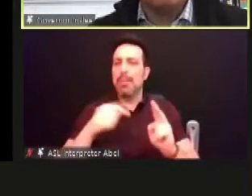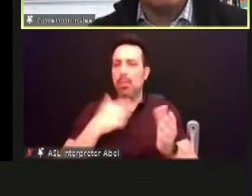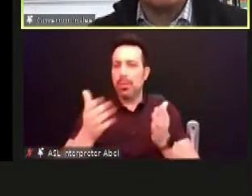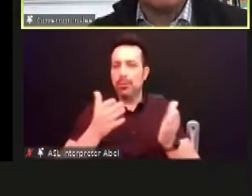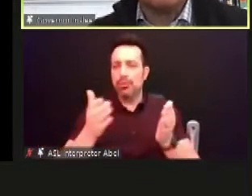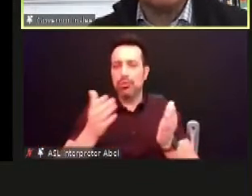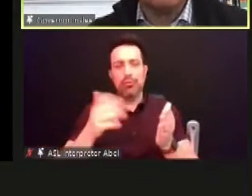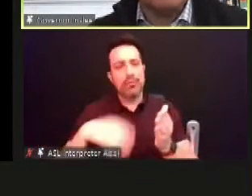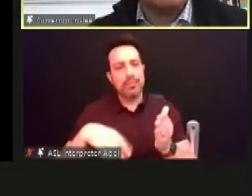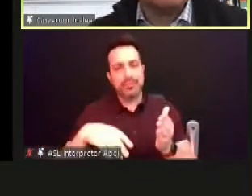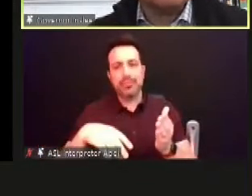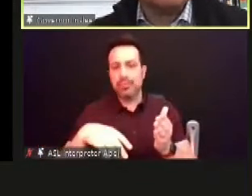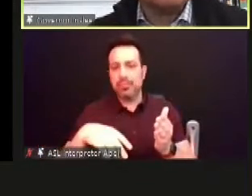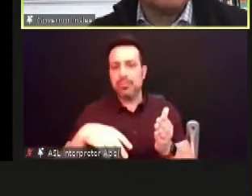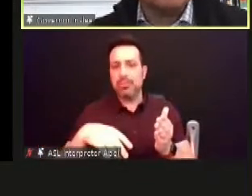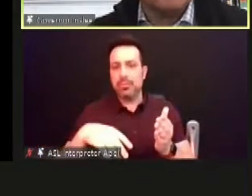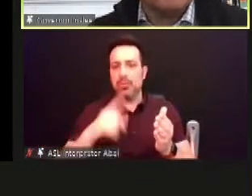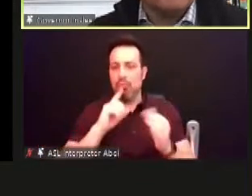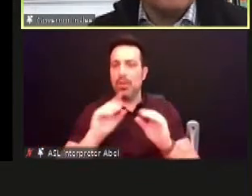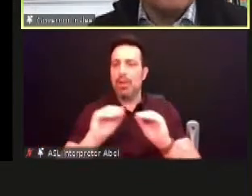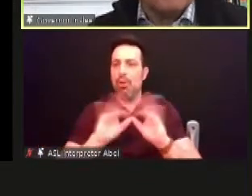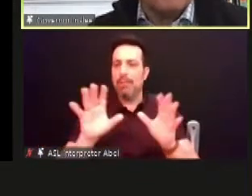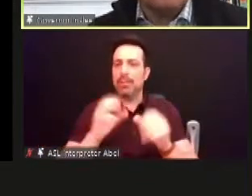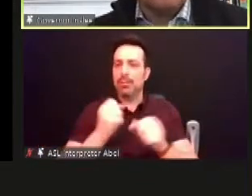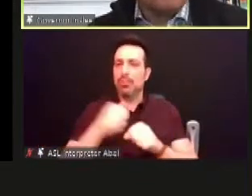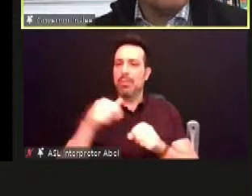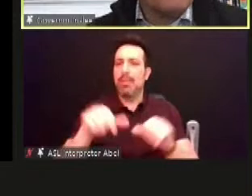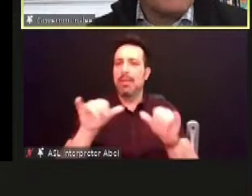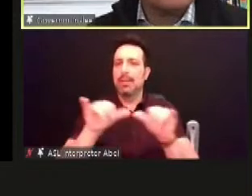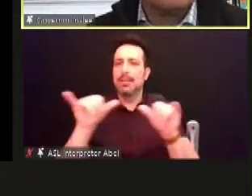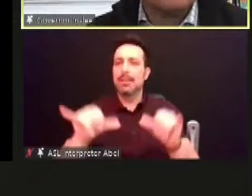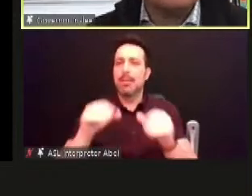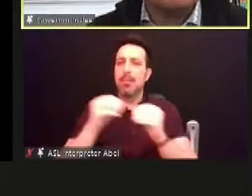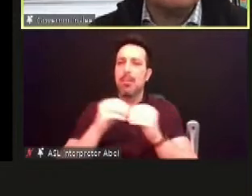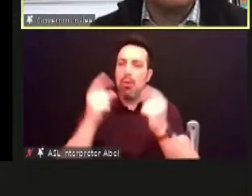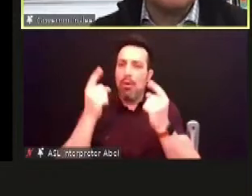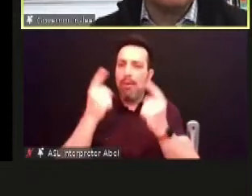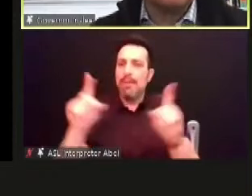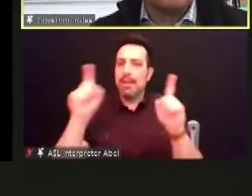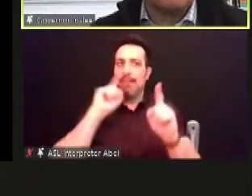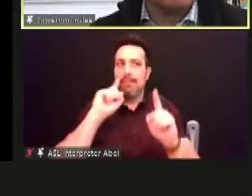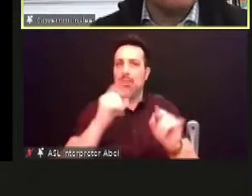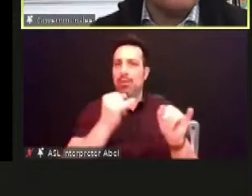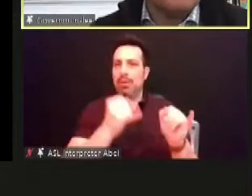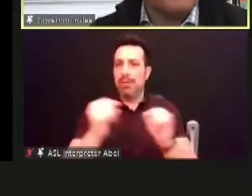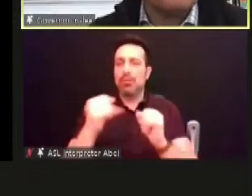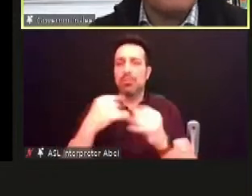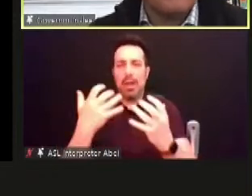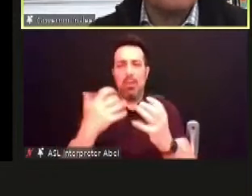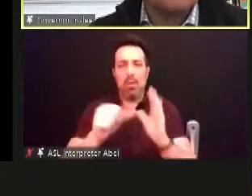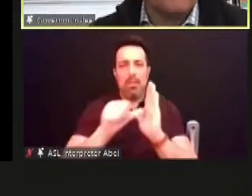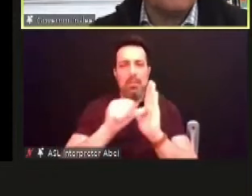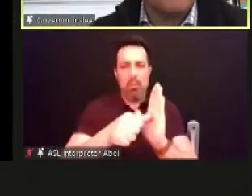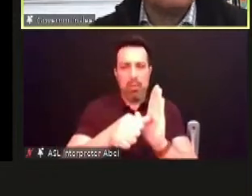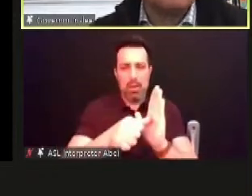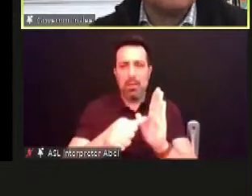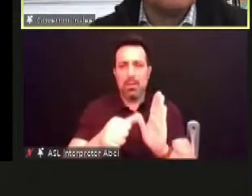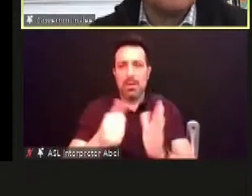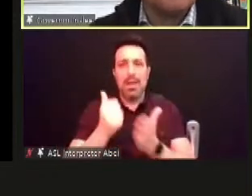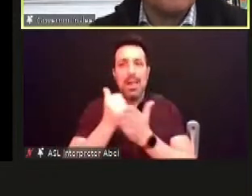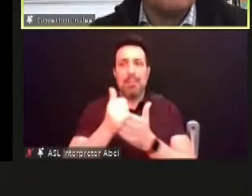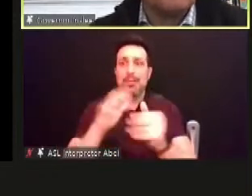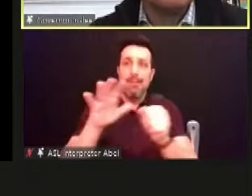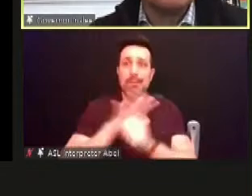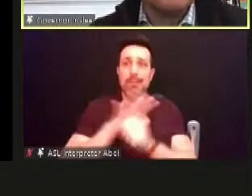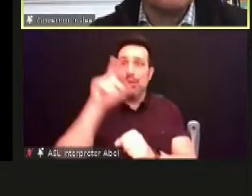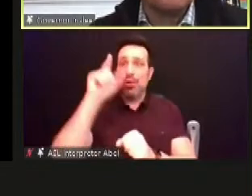are obvious here to make this system more effective for individuals. But I want to point out it helps the whole government to